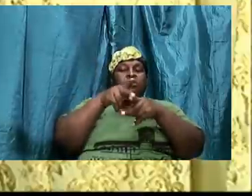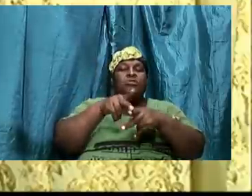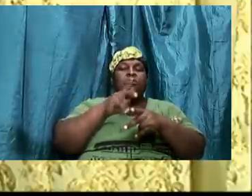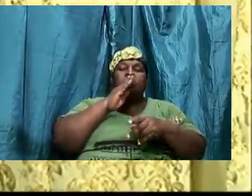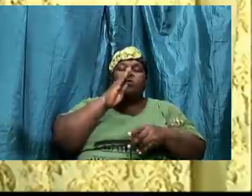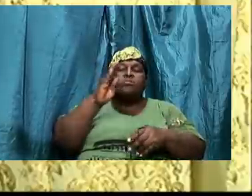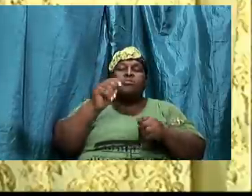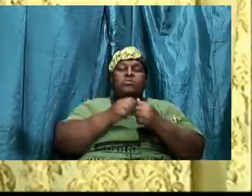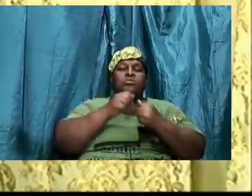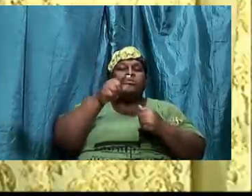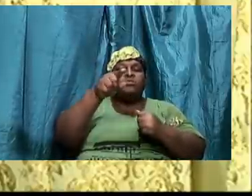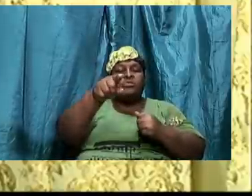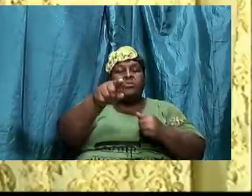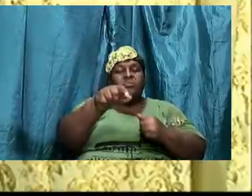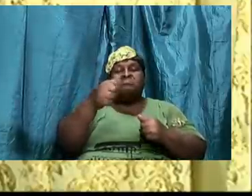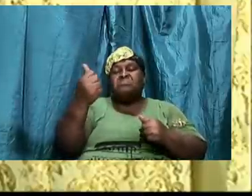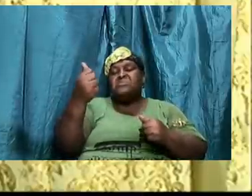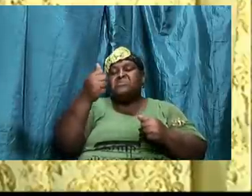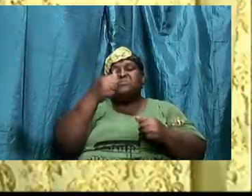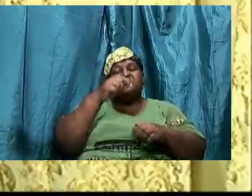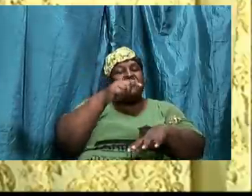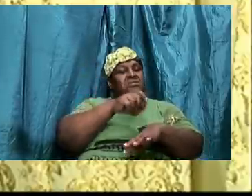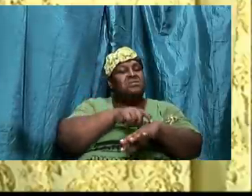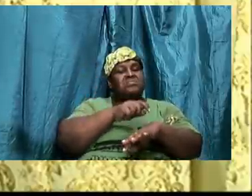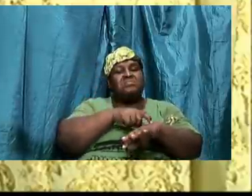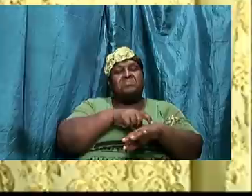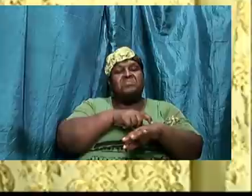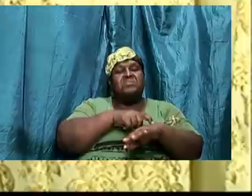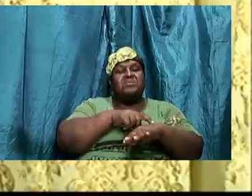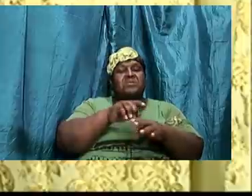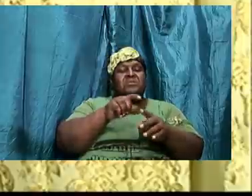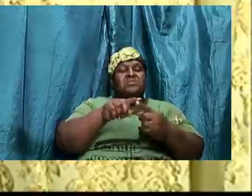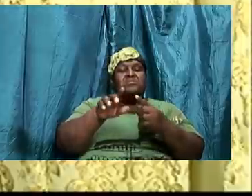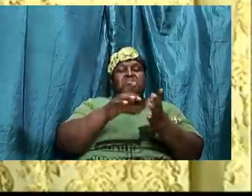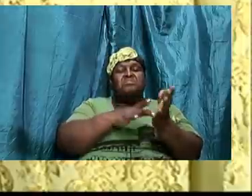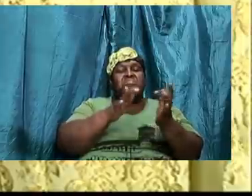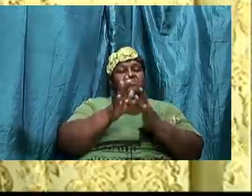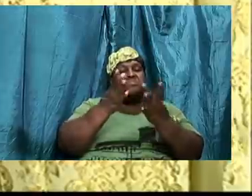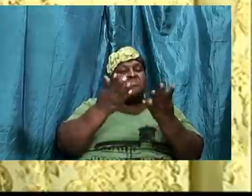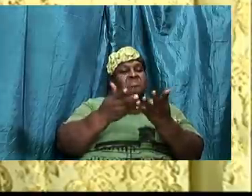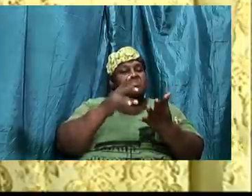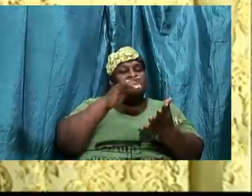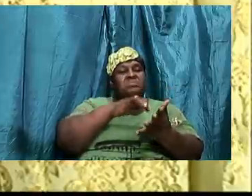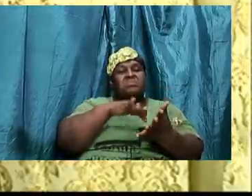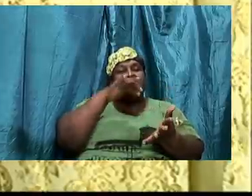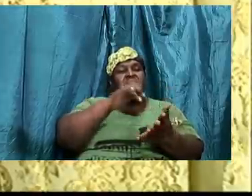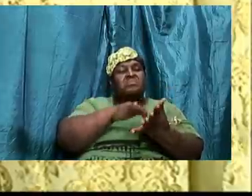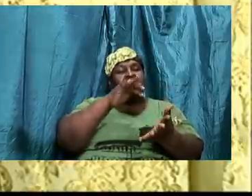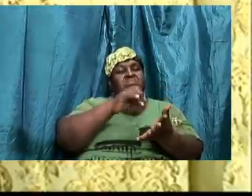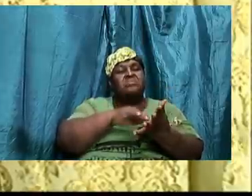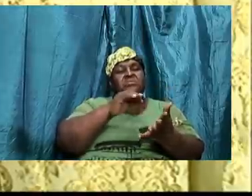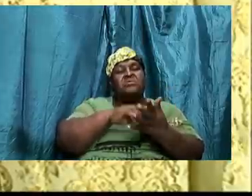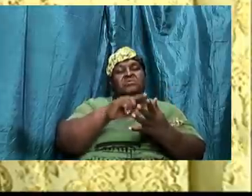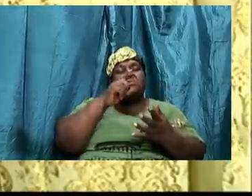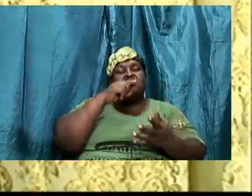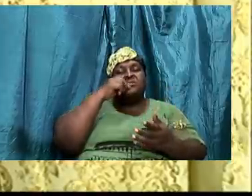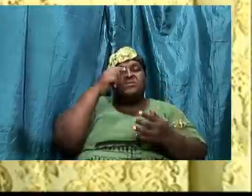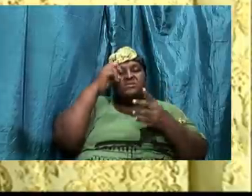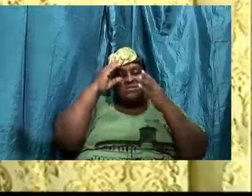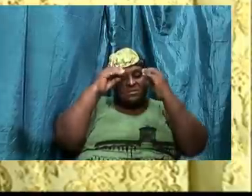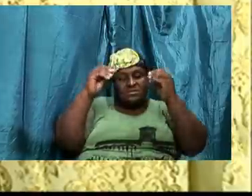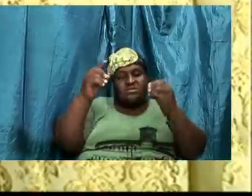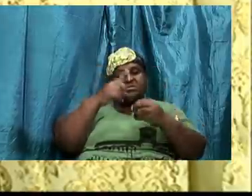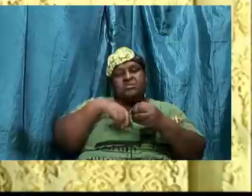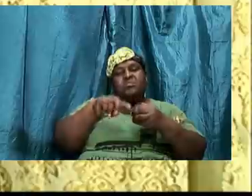you another evening, you know, to do Bible study. We have been talking about